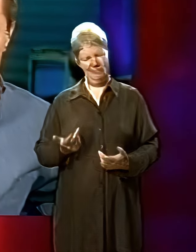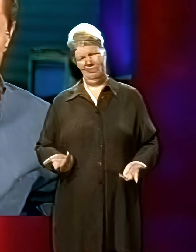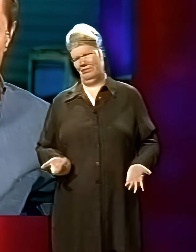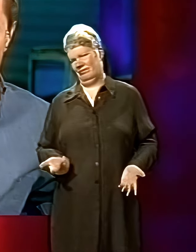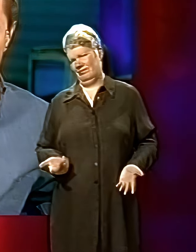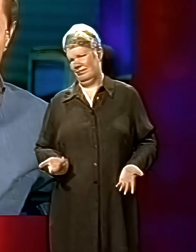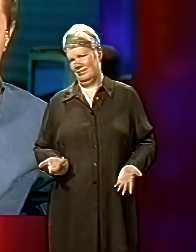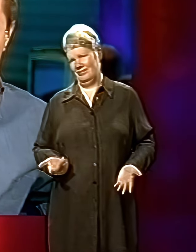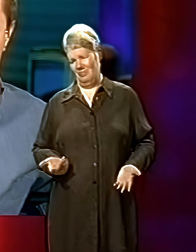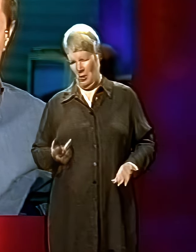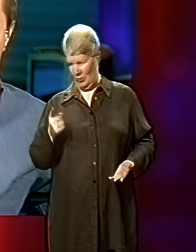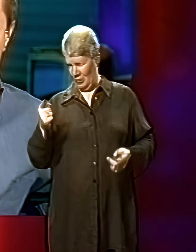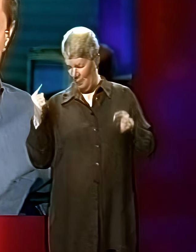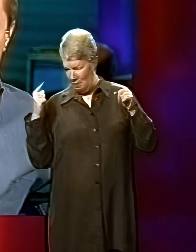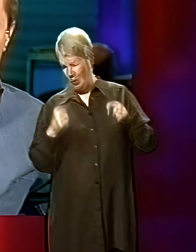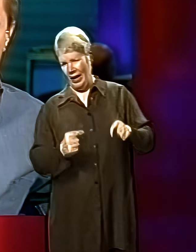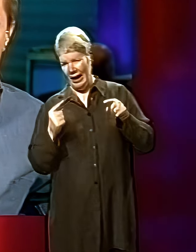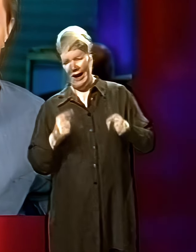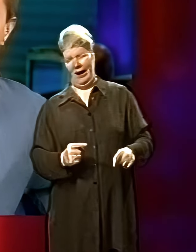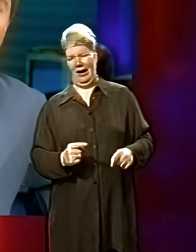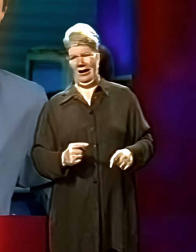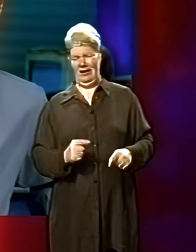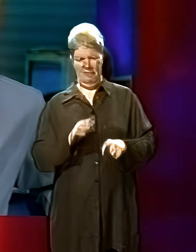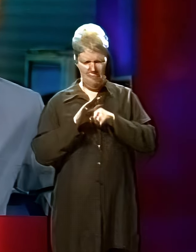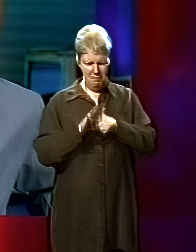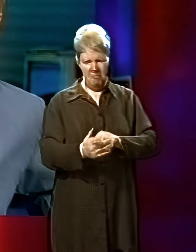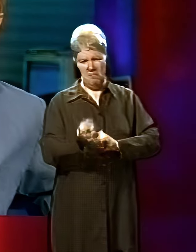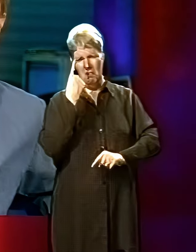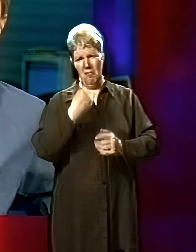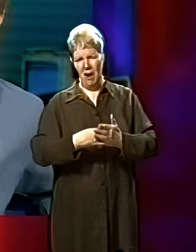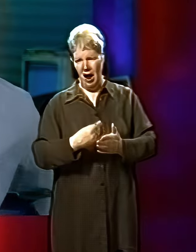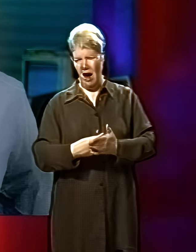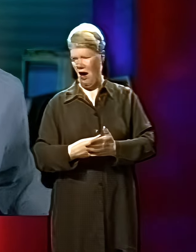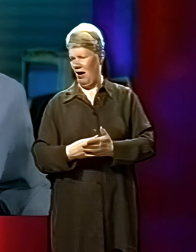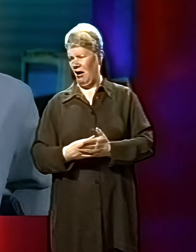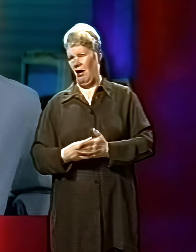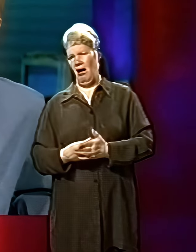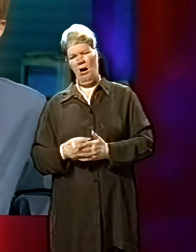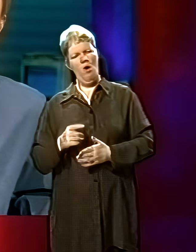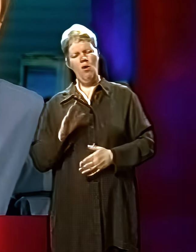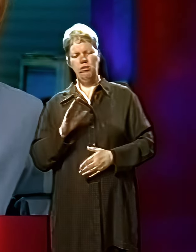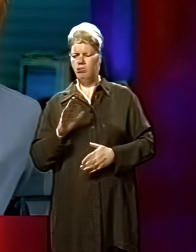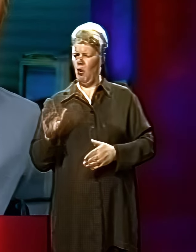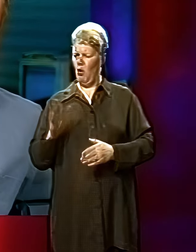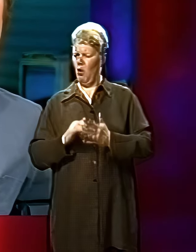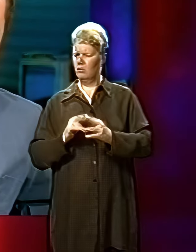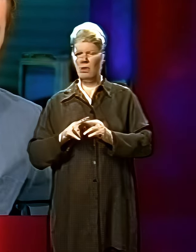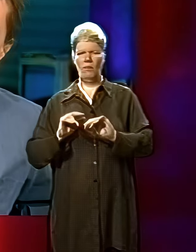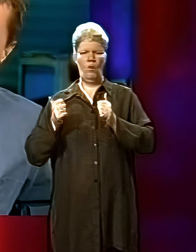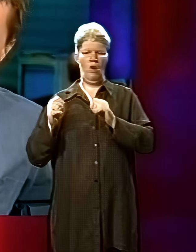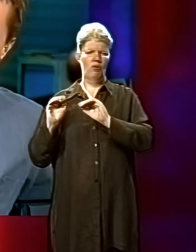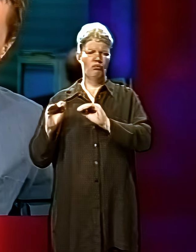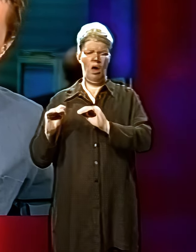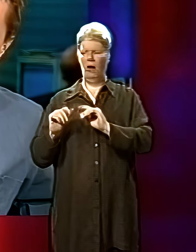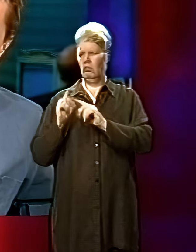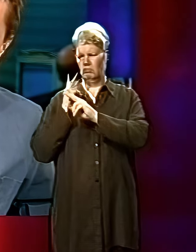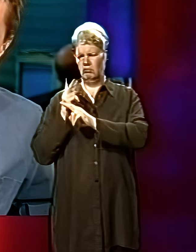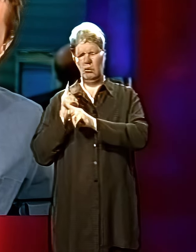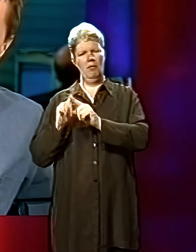the accusation of using bully boy tactics to get people to pay. It says all staff dealing with debt are, quote, highly trained, tightly controlled and